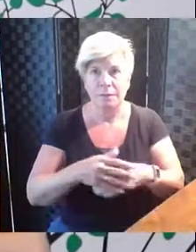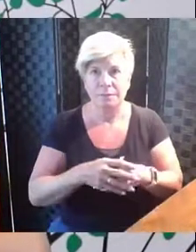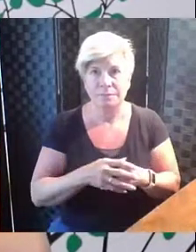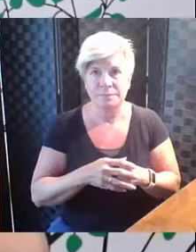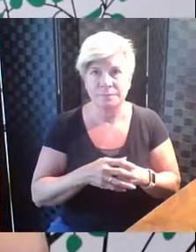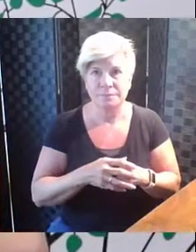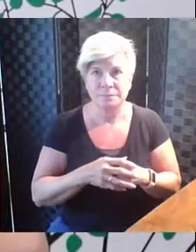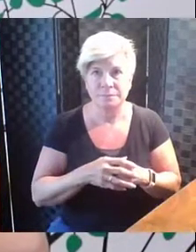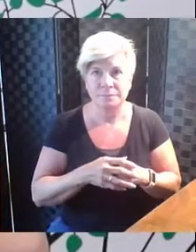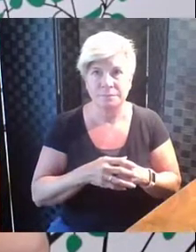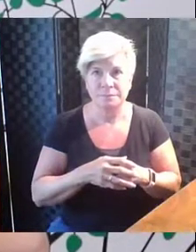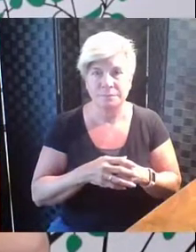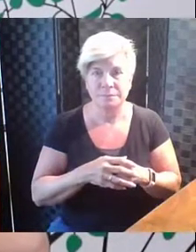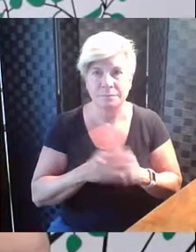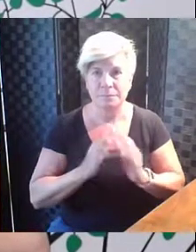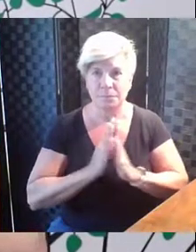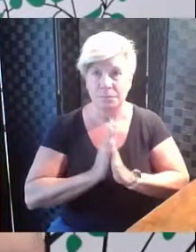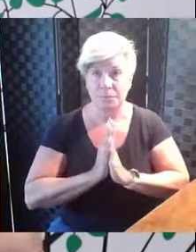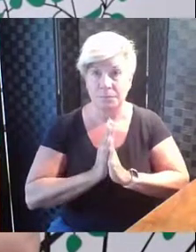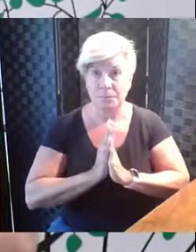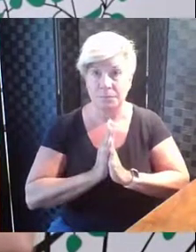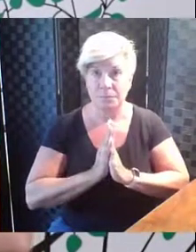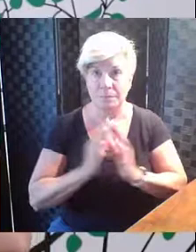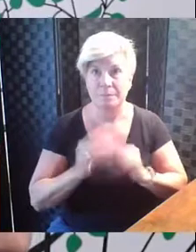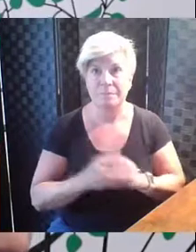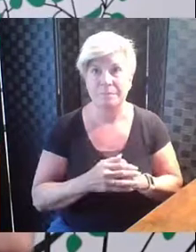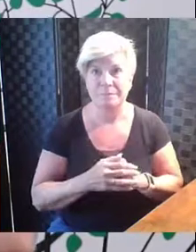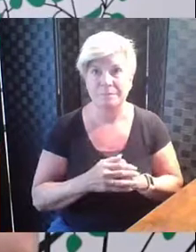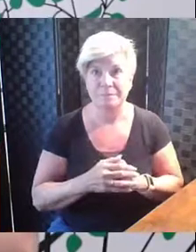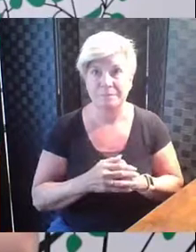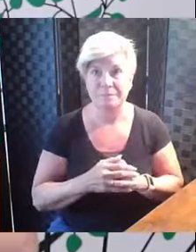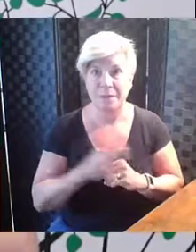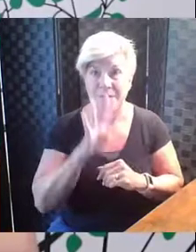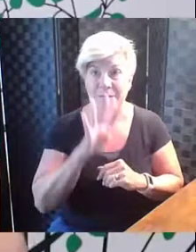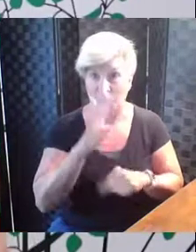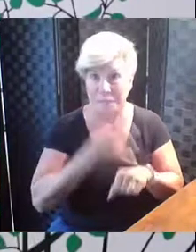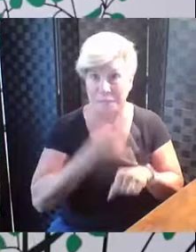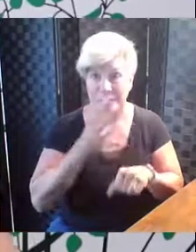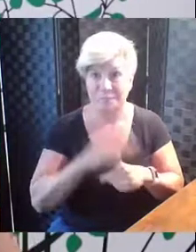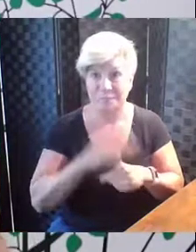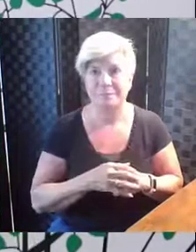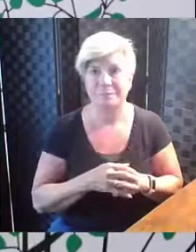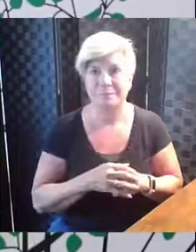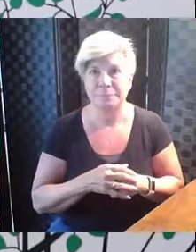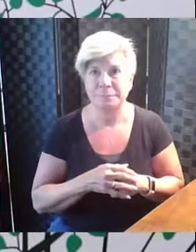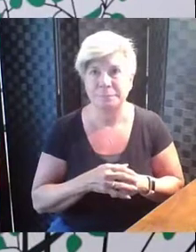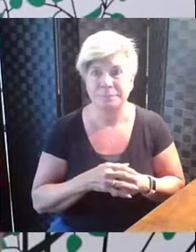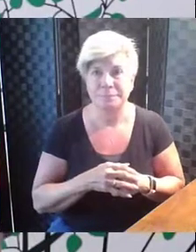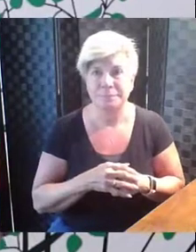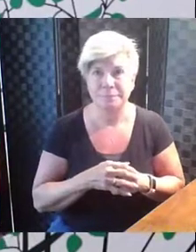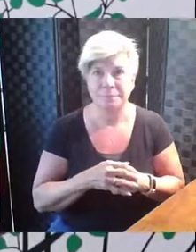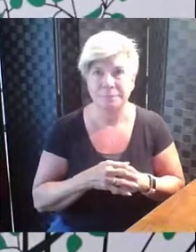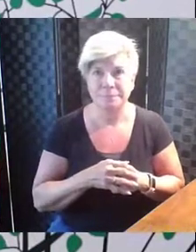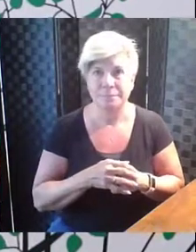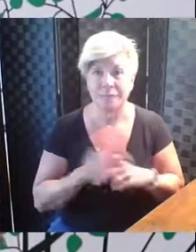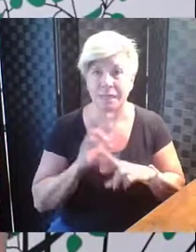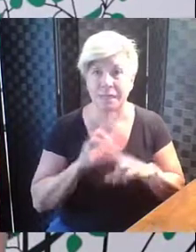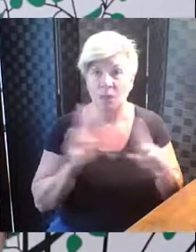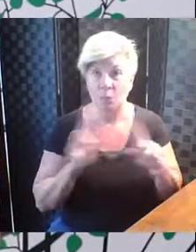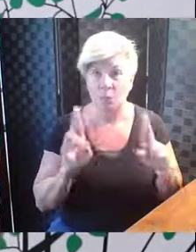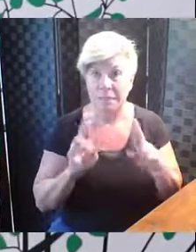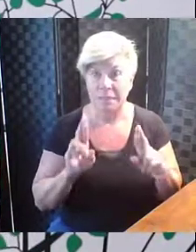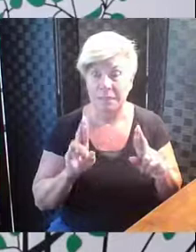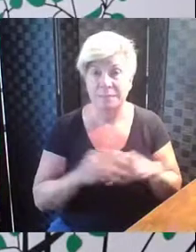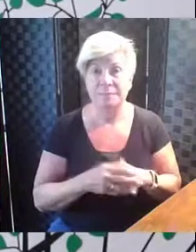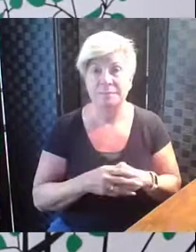minute. And you're going to bring your hands right here. Okay? We're going to do four of those today. So go ahead and get in your ready position